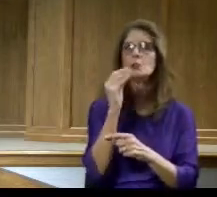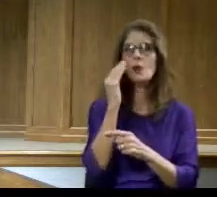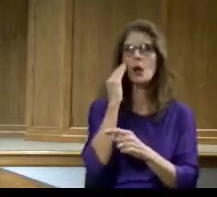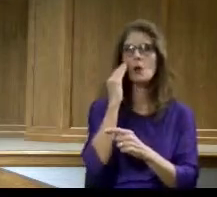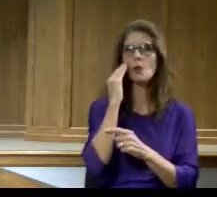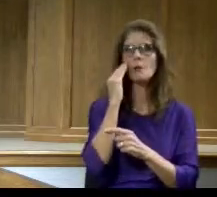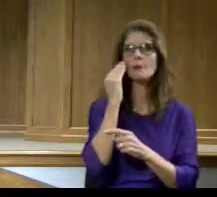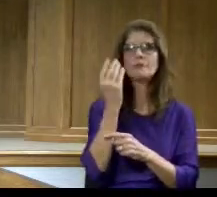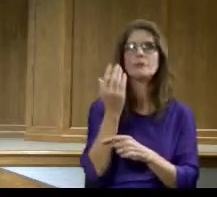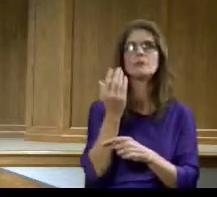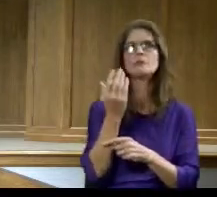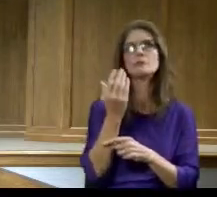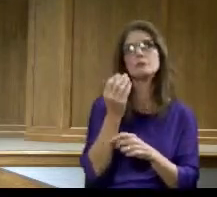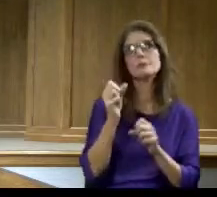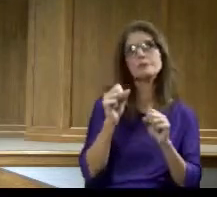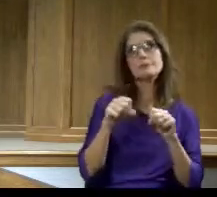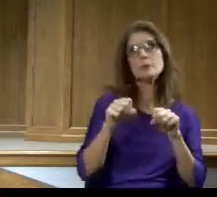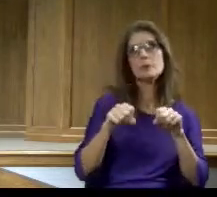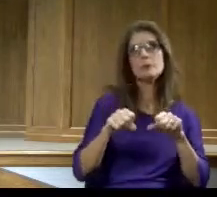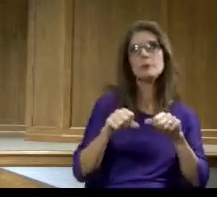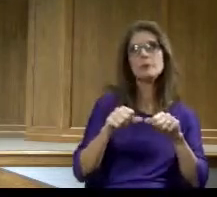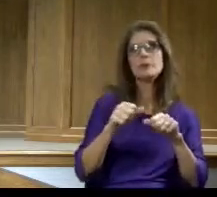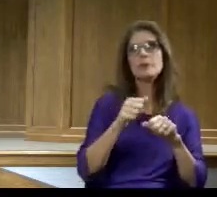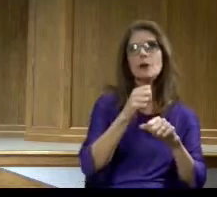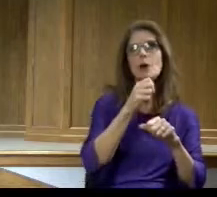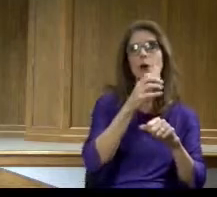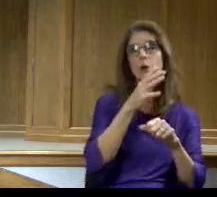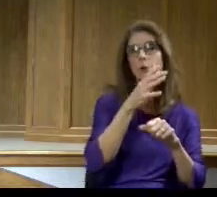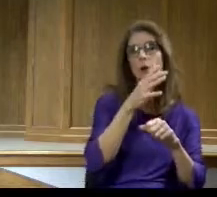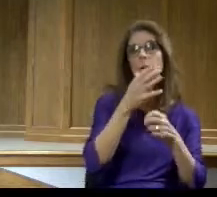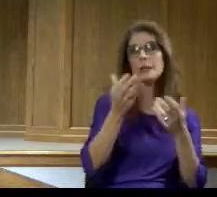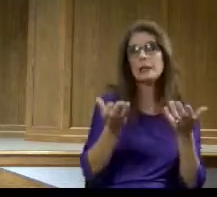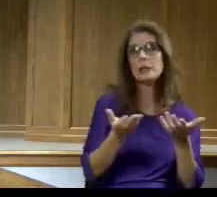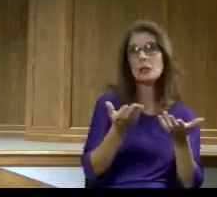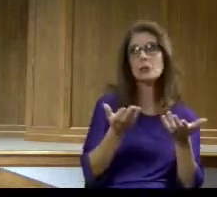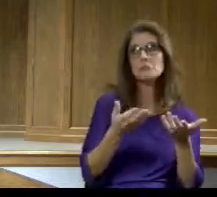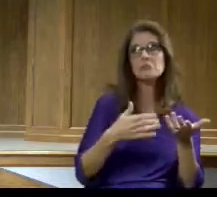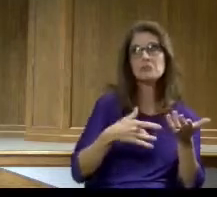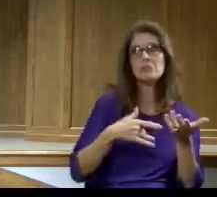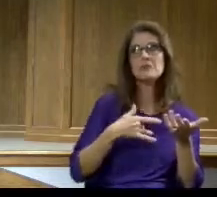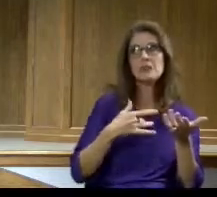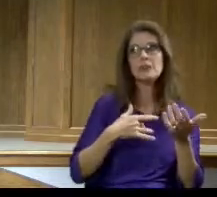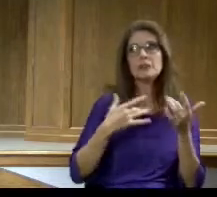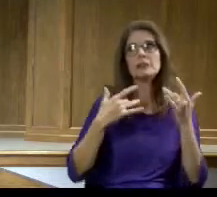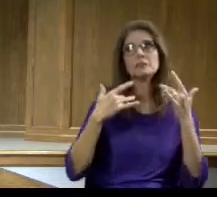And I know that there is a daddy here who is pretty discouraged.